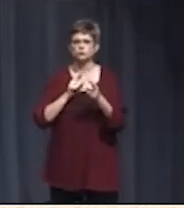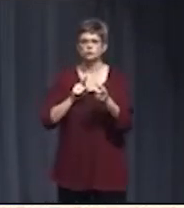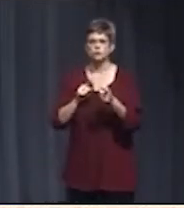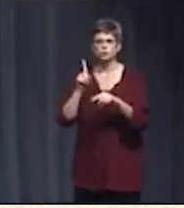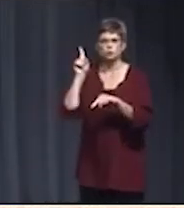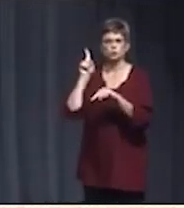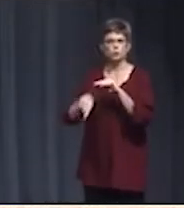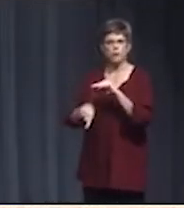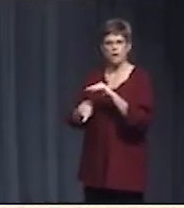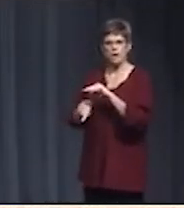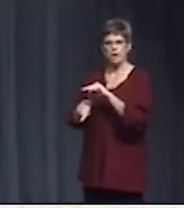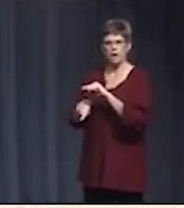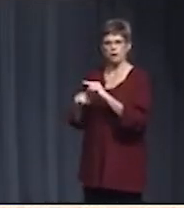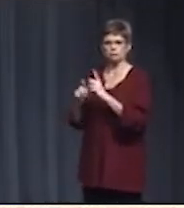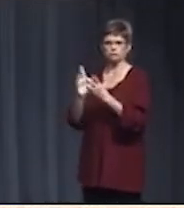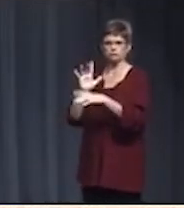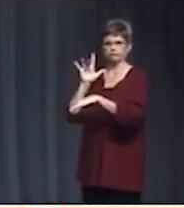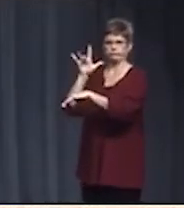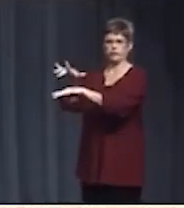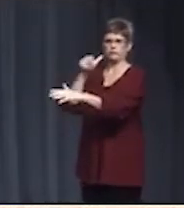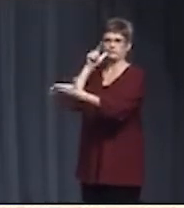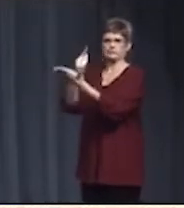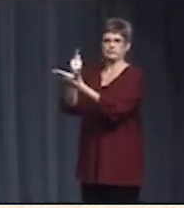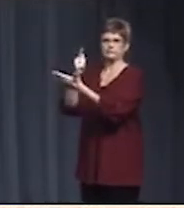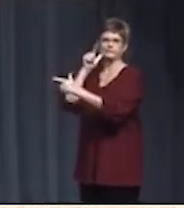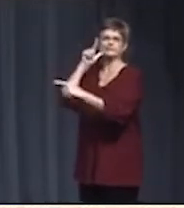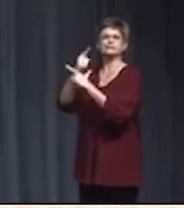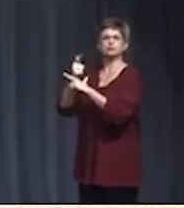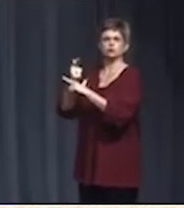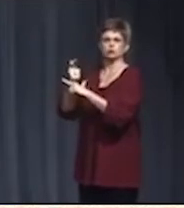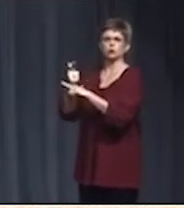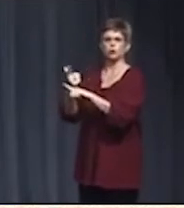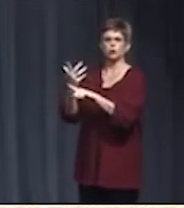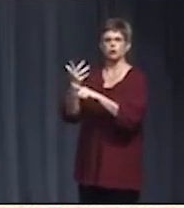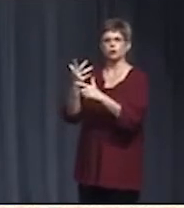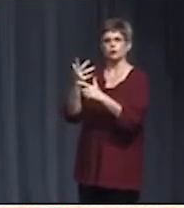her. I can attest that this is true.